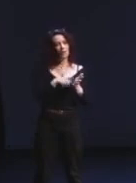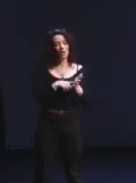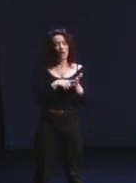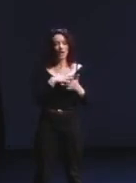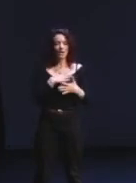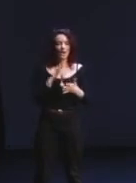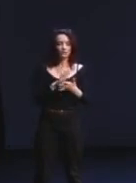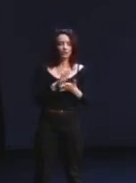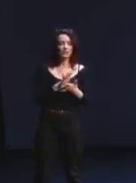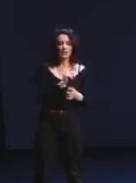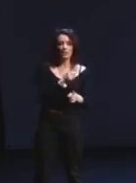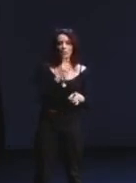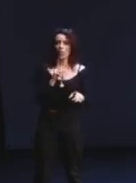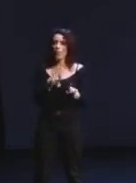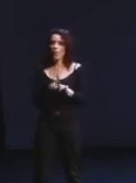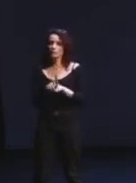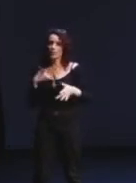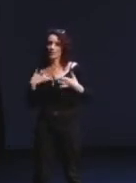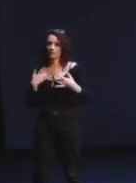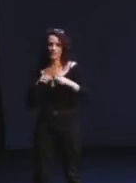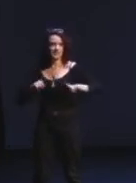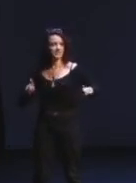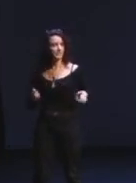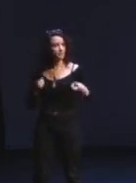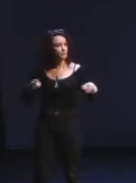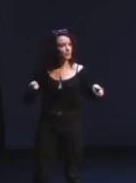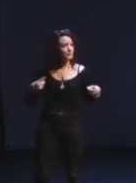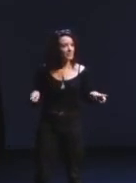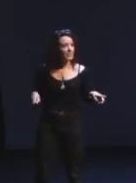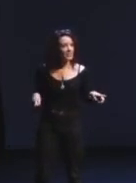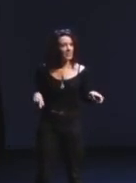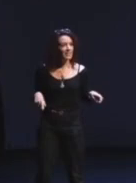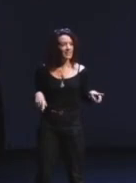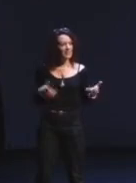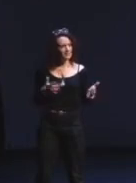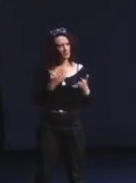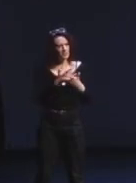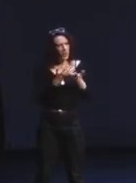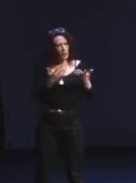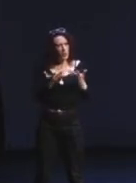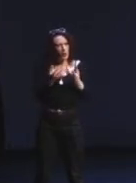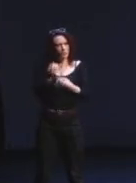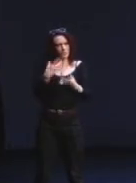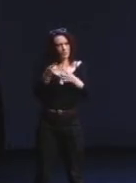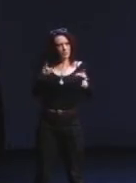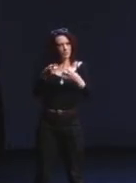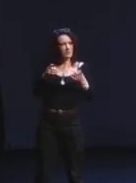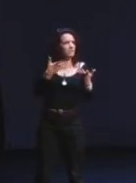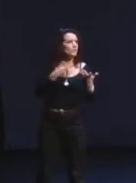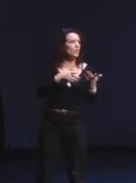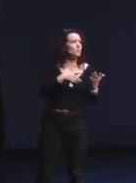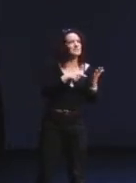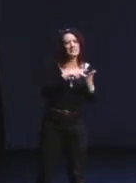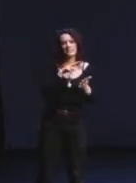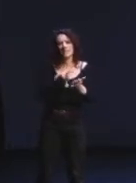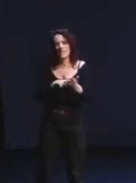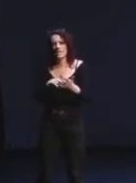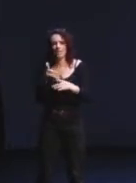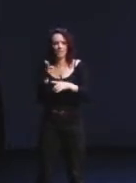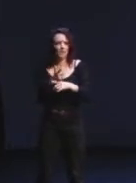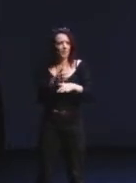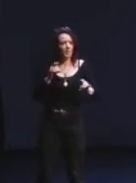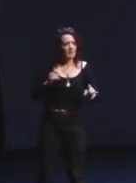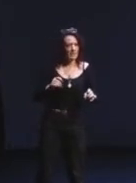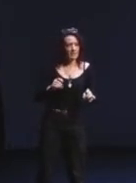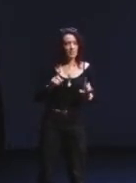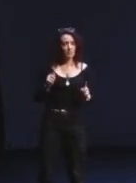But he's also really interested in other music, despite not having a lot of musical references, mainly through television and film. So the question,